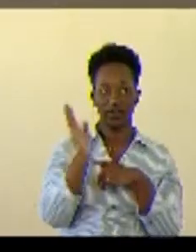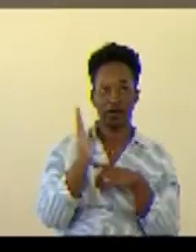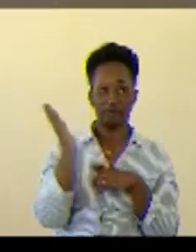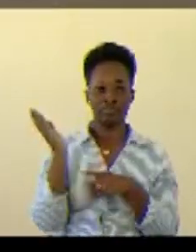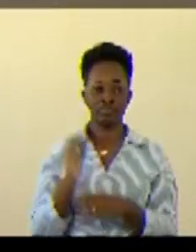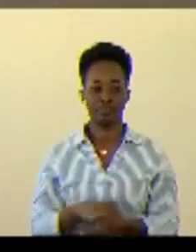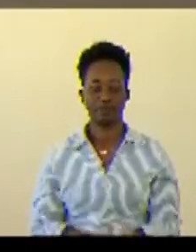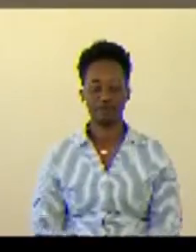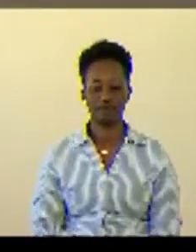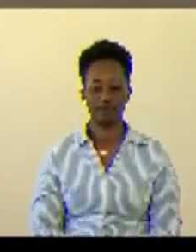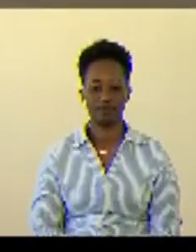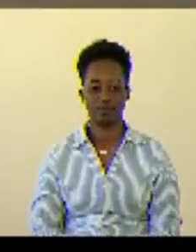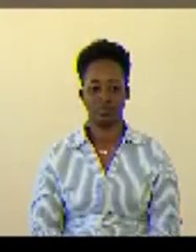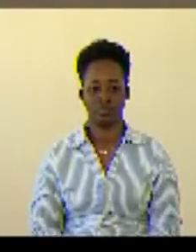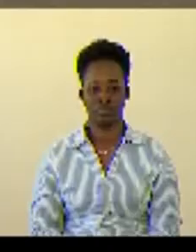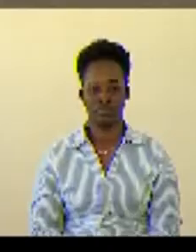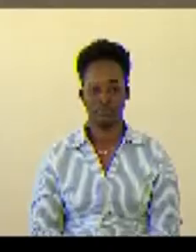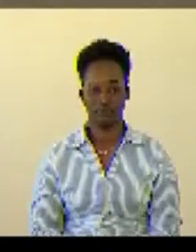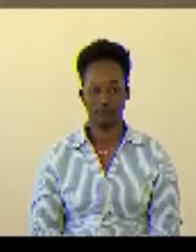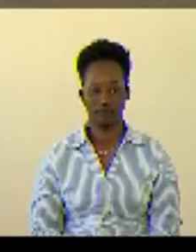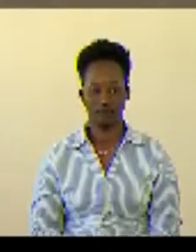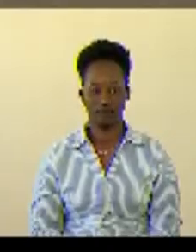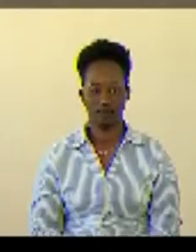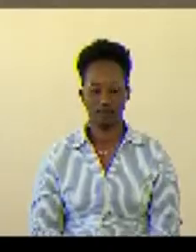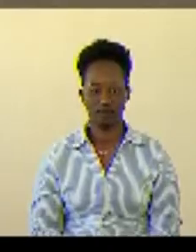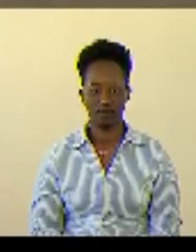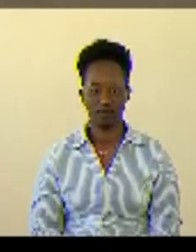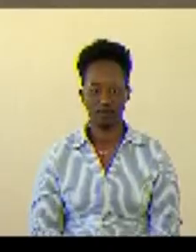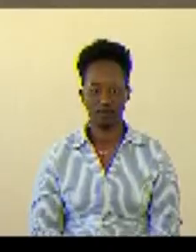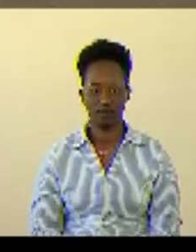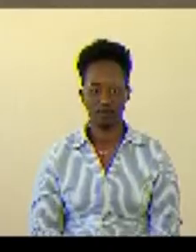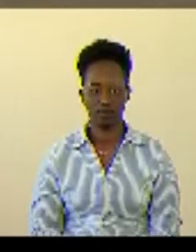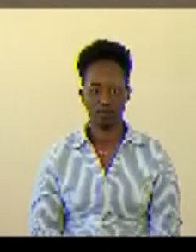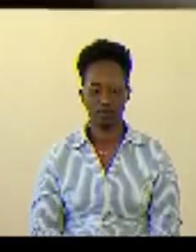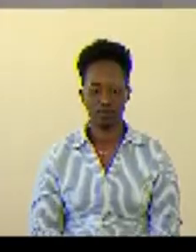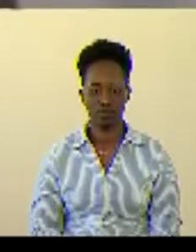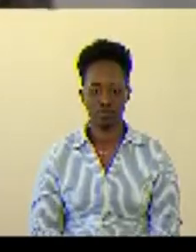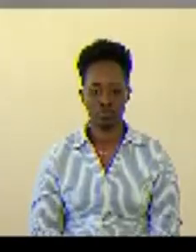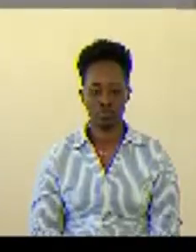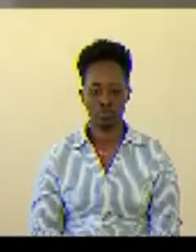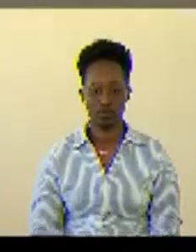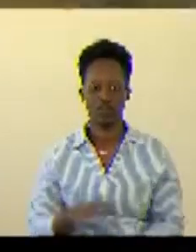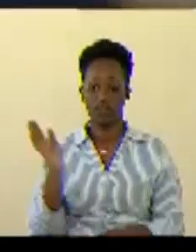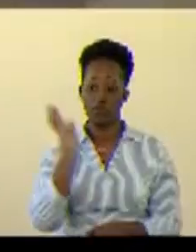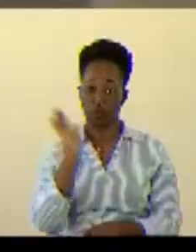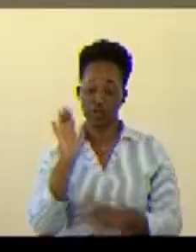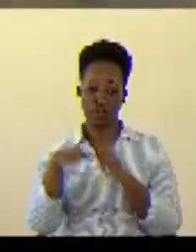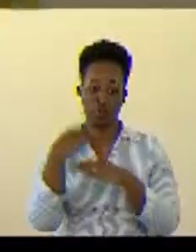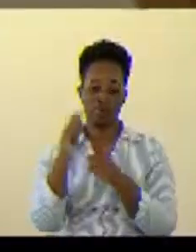is changing from there to the color of green. Then from green, it will change to,